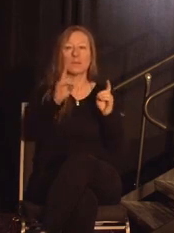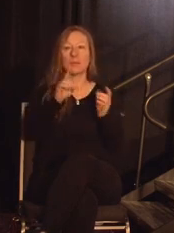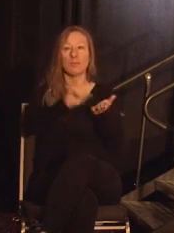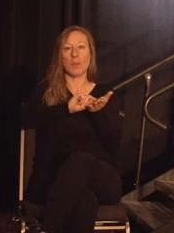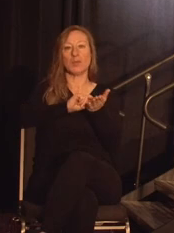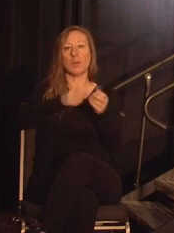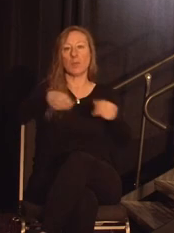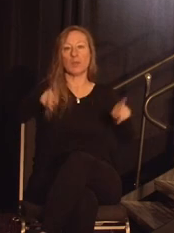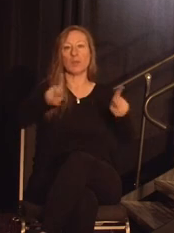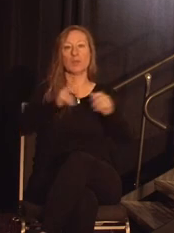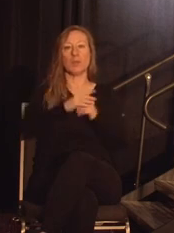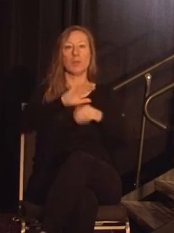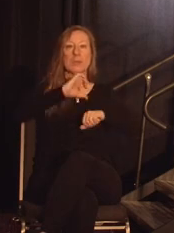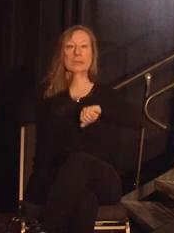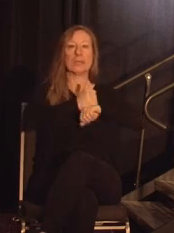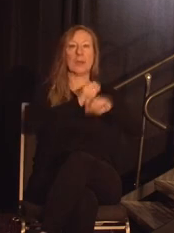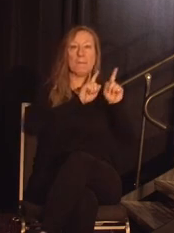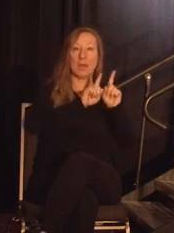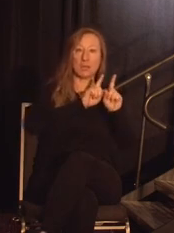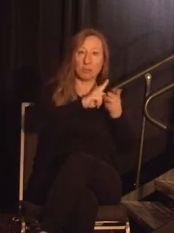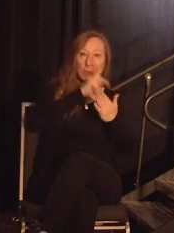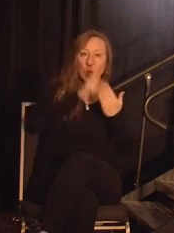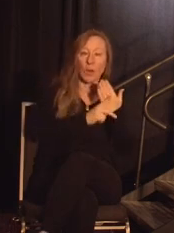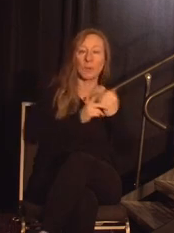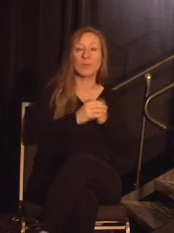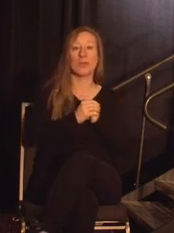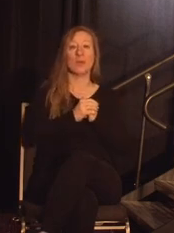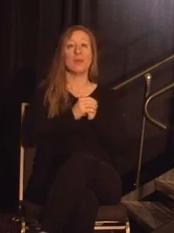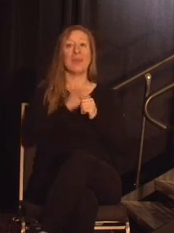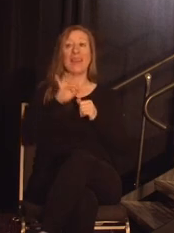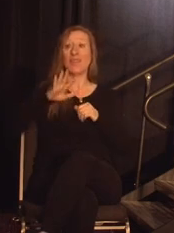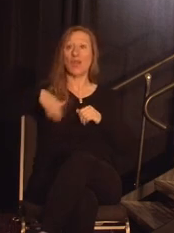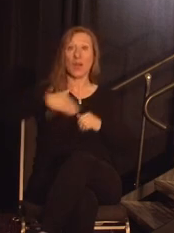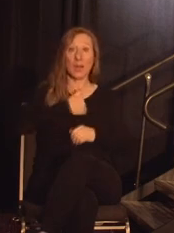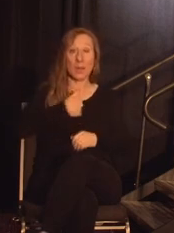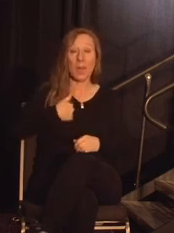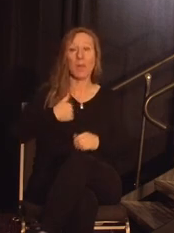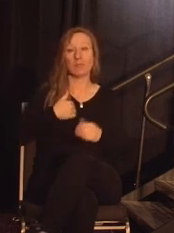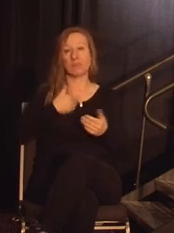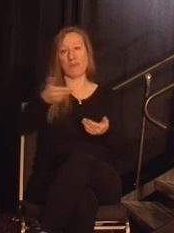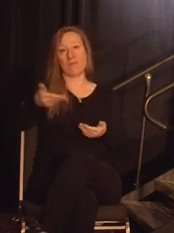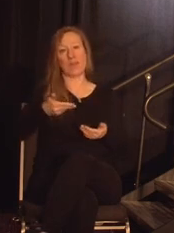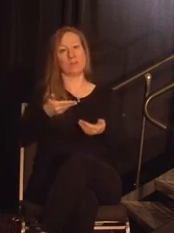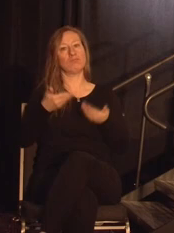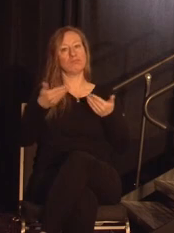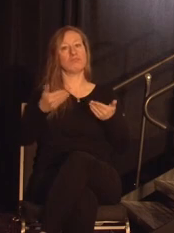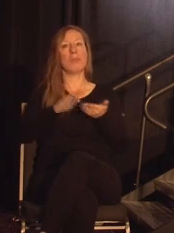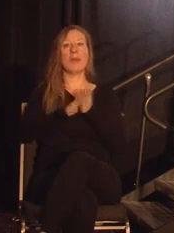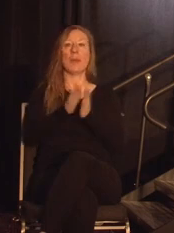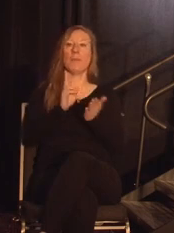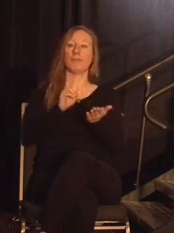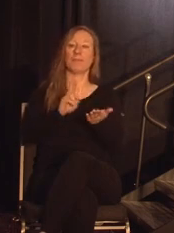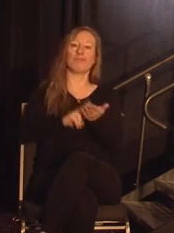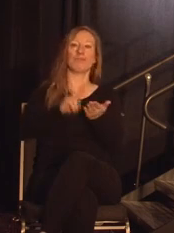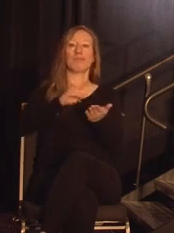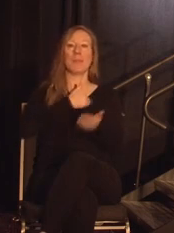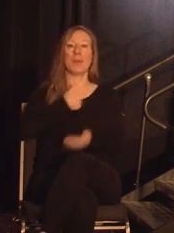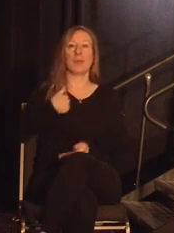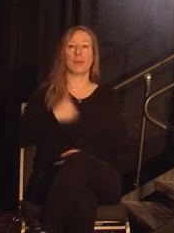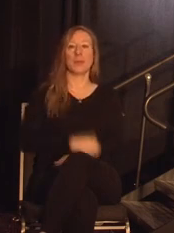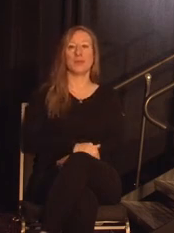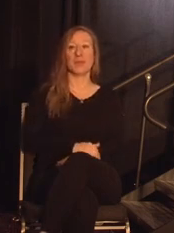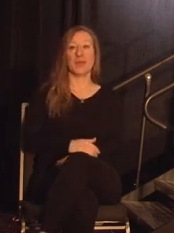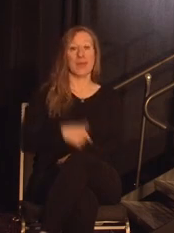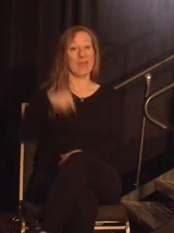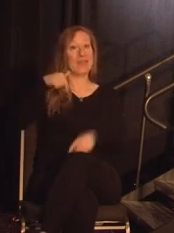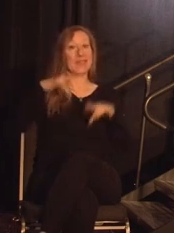Writer to Writer Mentorship Program possible. If you aren't already, I invite you to become a member today. We are delighted to bring you